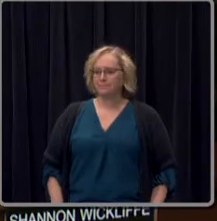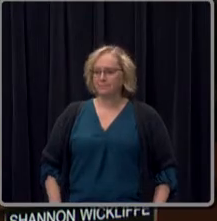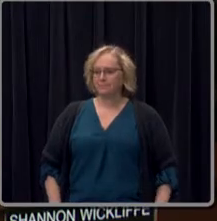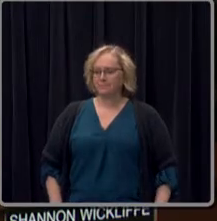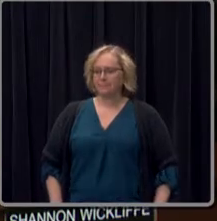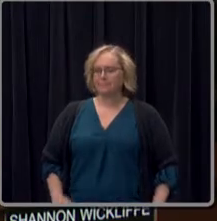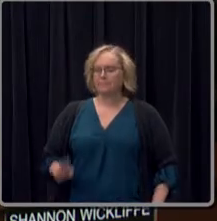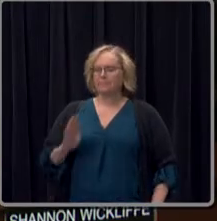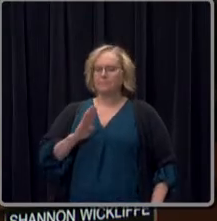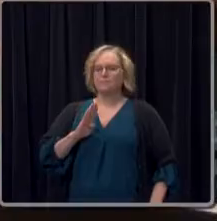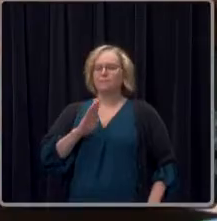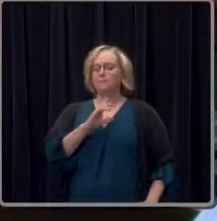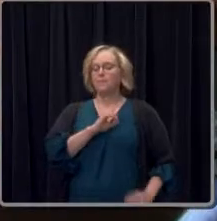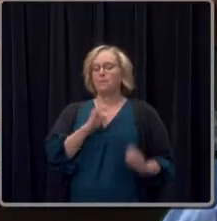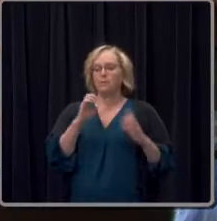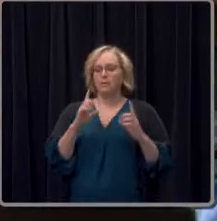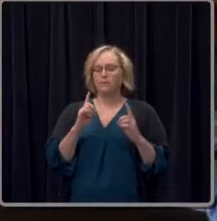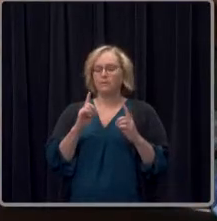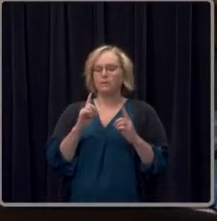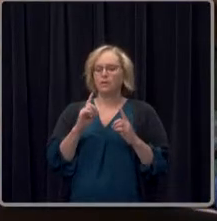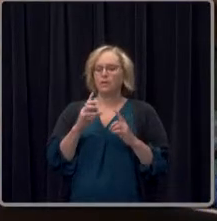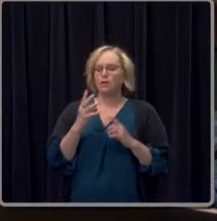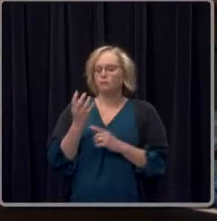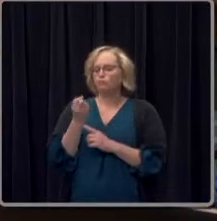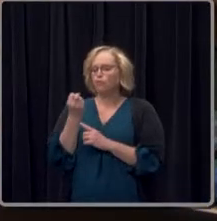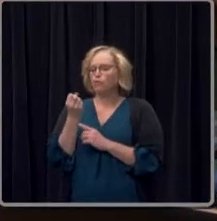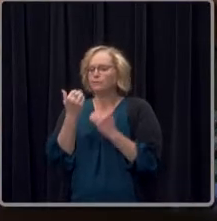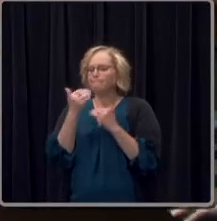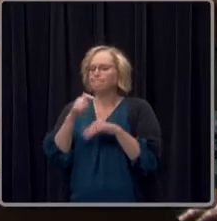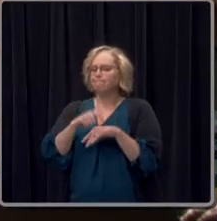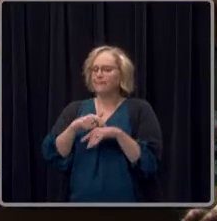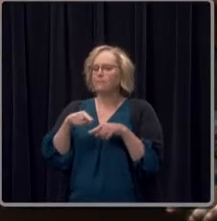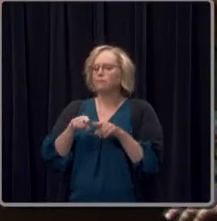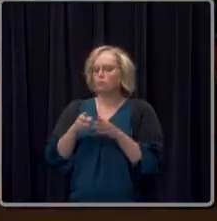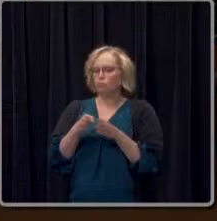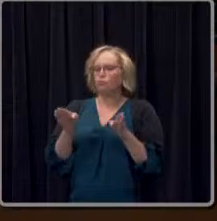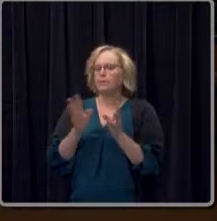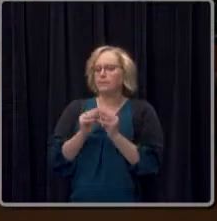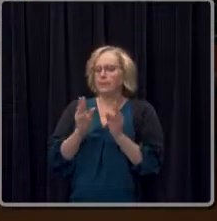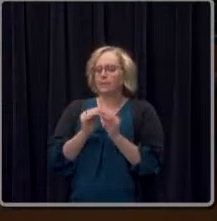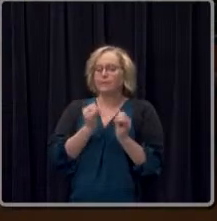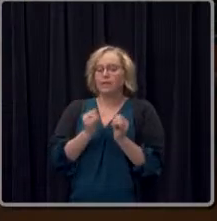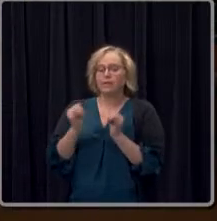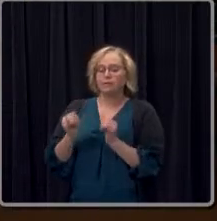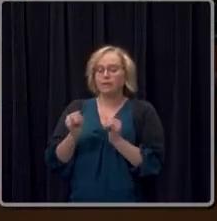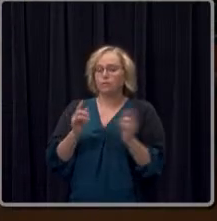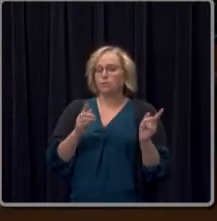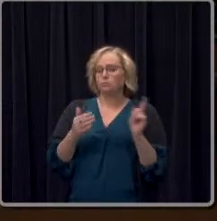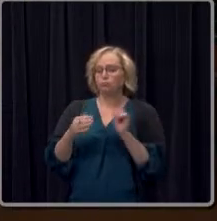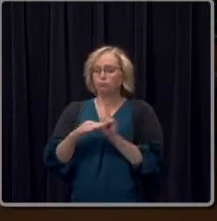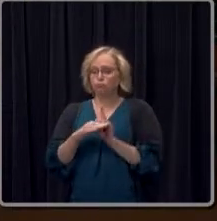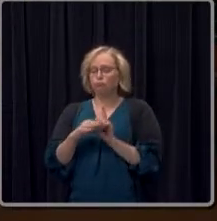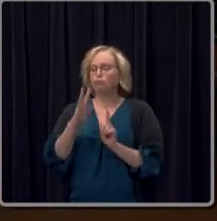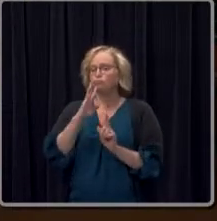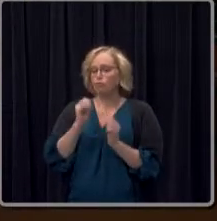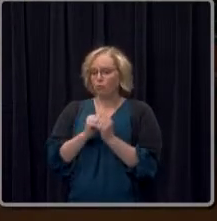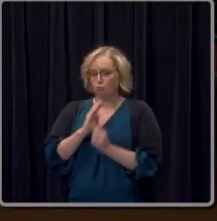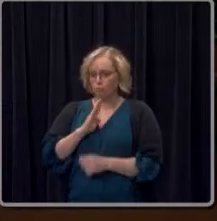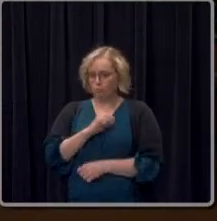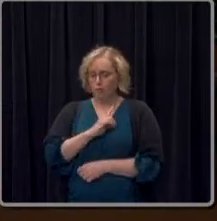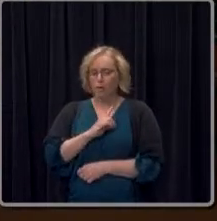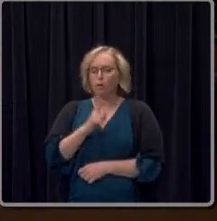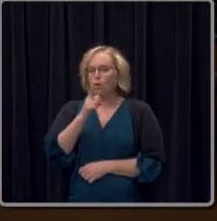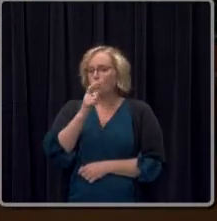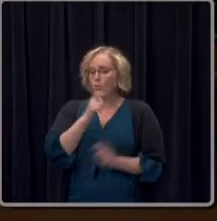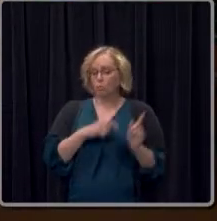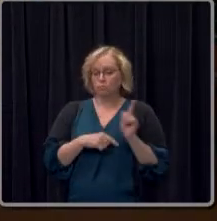The Board of Education reserves limited time during its regular meetings for individuals to address the board. Individuals addressing the board should